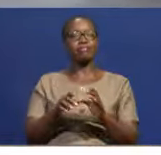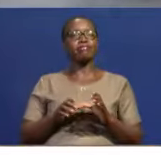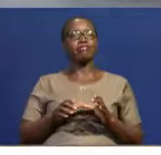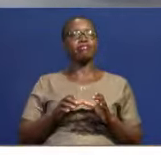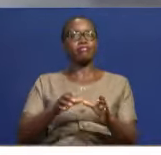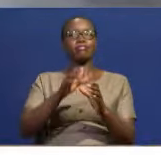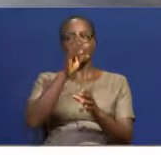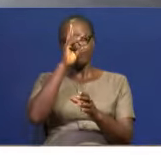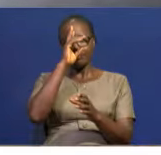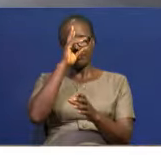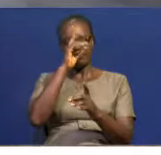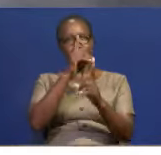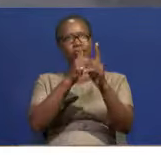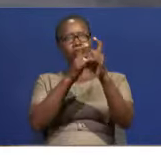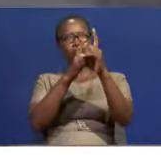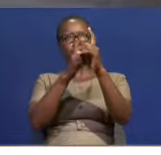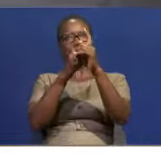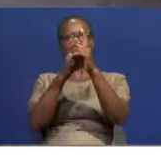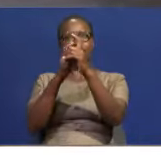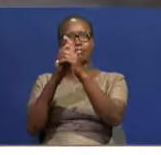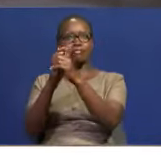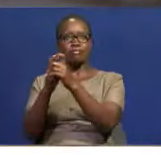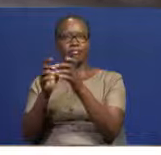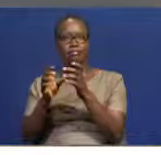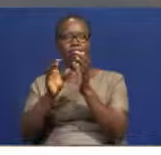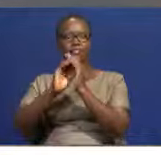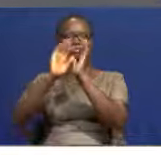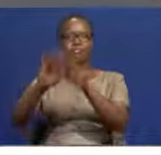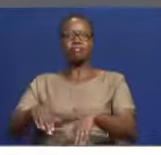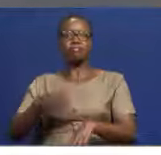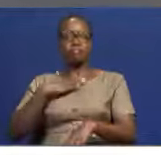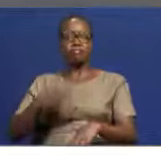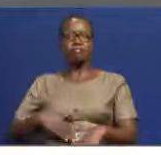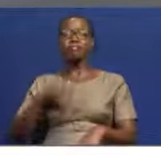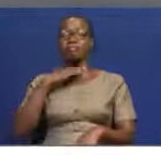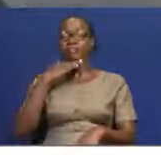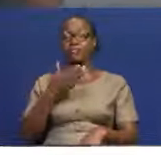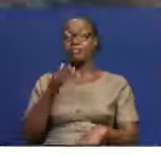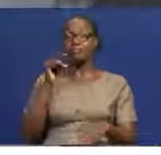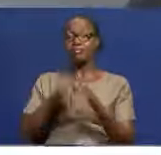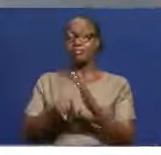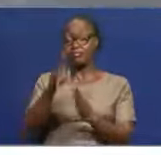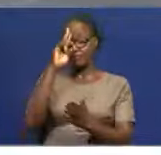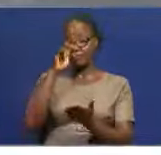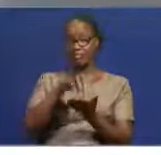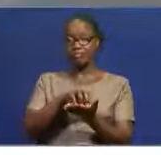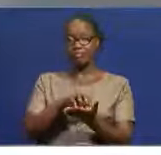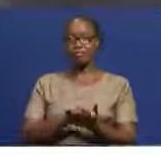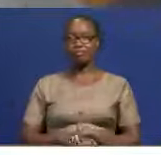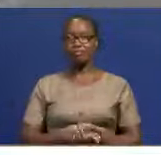by police officers who shot in the air, forcing them to abandon the bodies at the entrance of the police station.